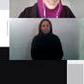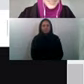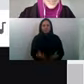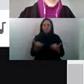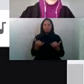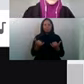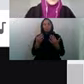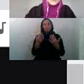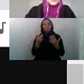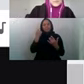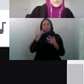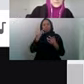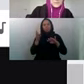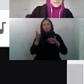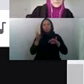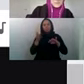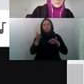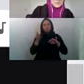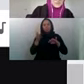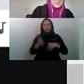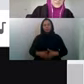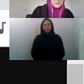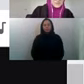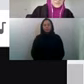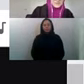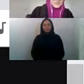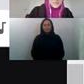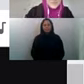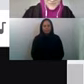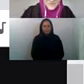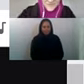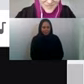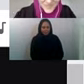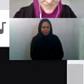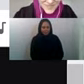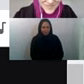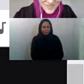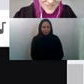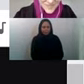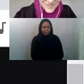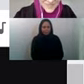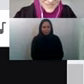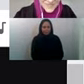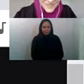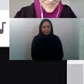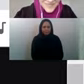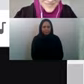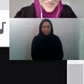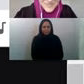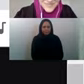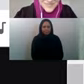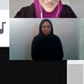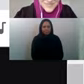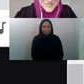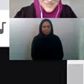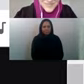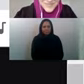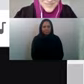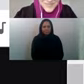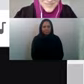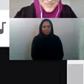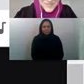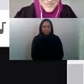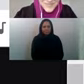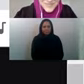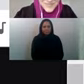great ideas in the community and to challenge ourselves to think bigger. Together, we've denounced hate and responded